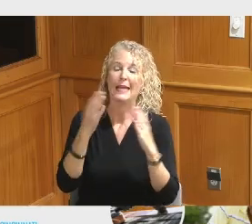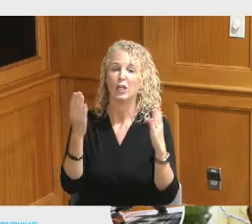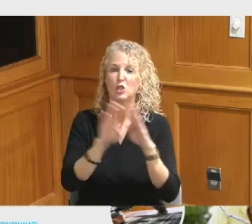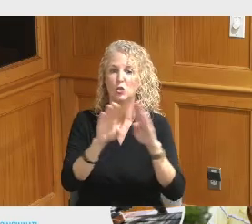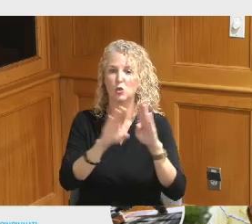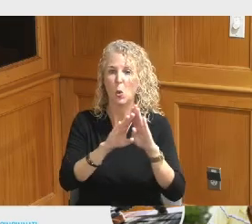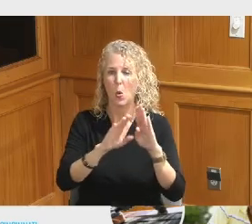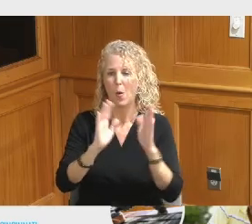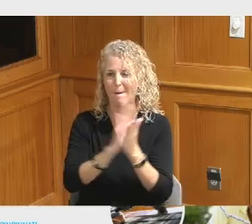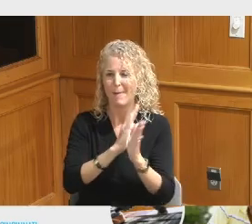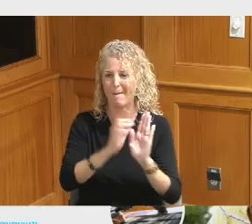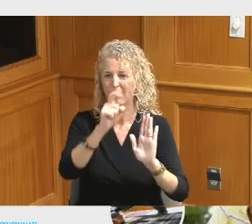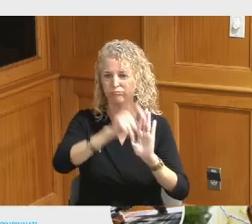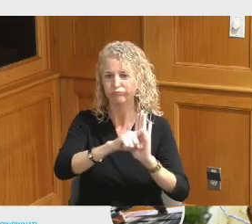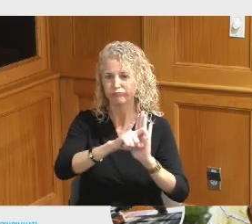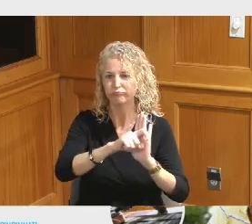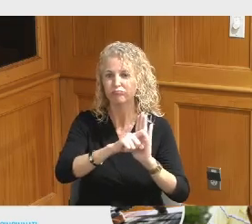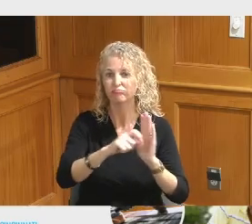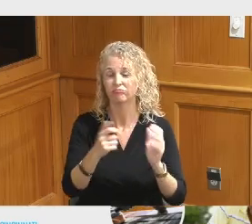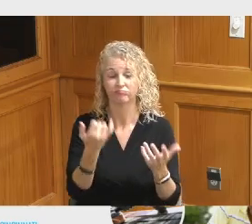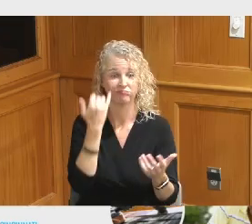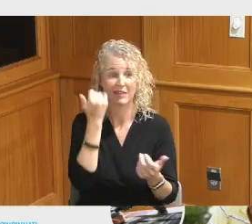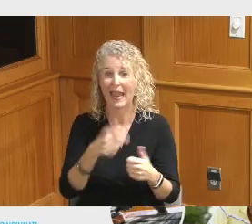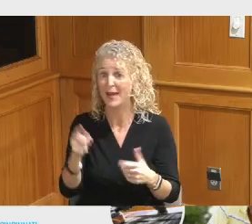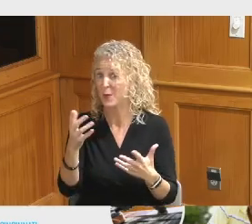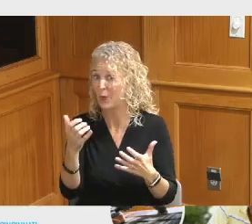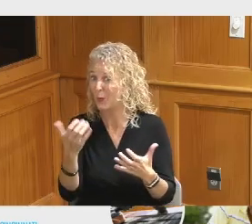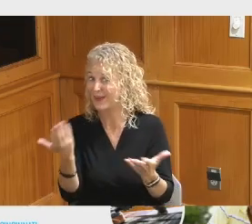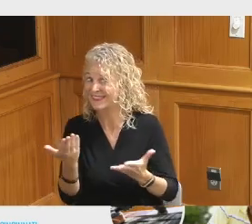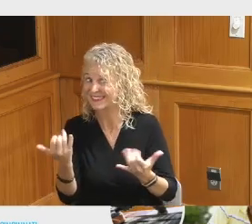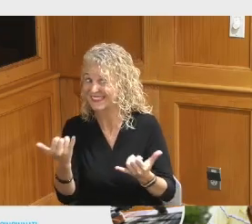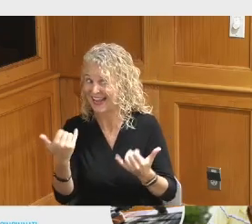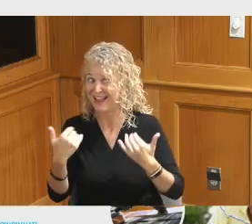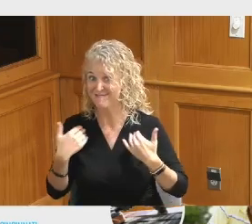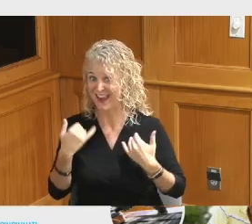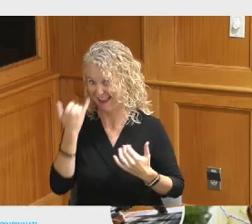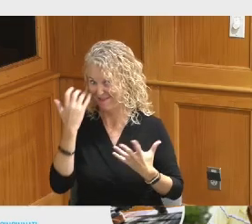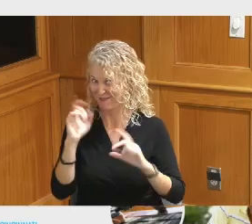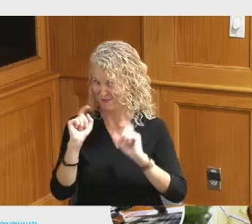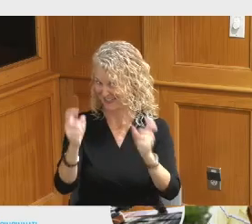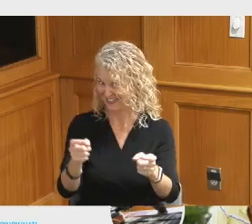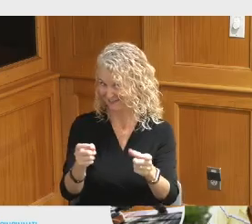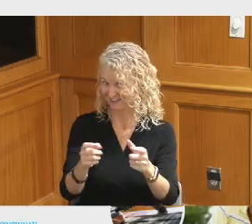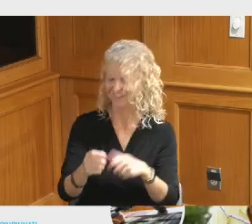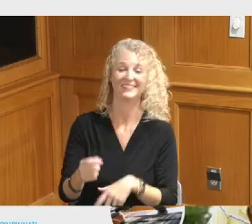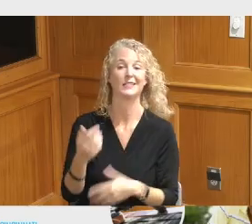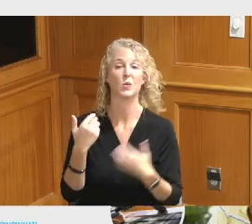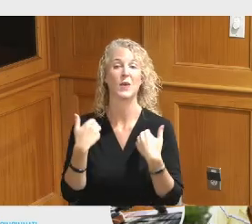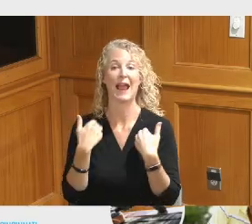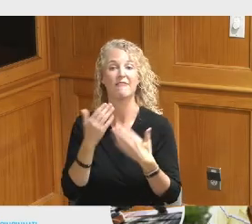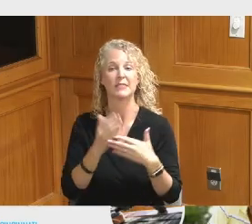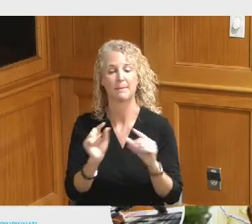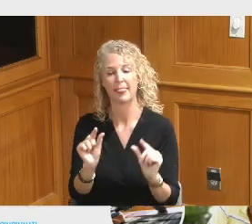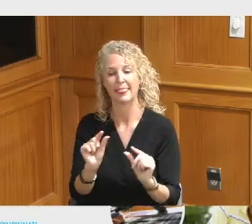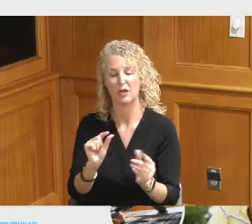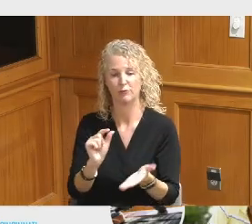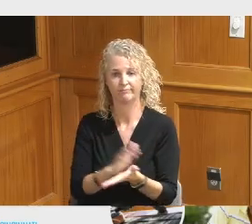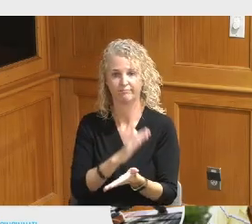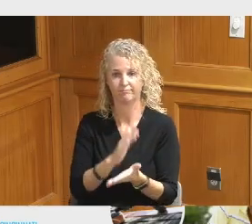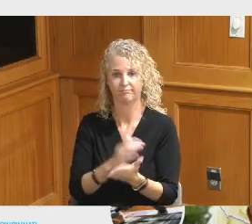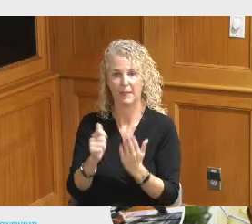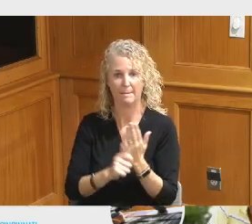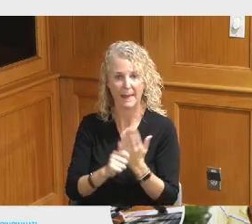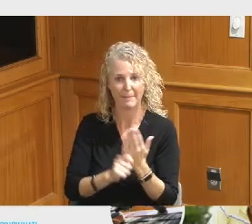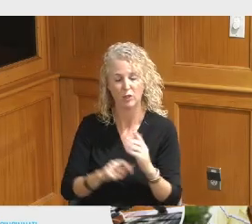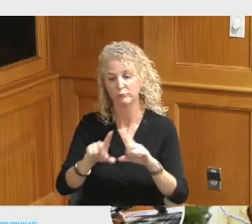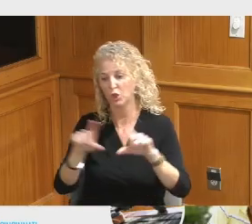for our jurisdiction partners and anyone else. We've brought some with us today, should anyone like to have them. And we have some little flyers and other cards